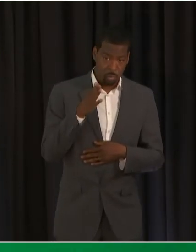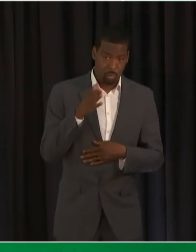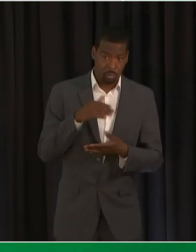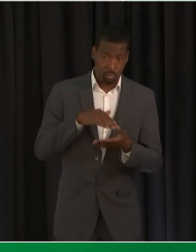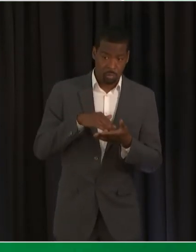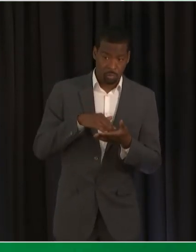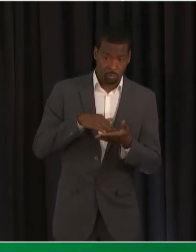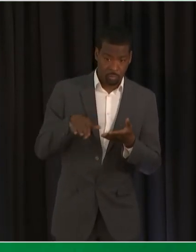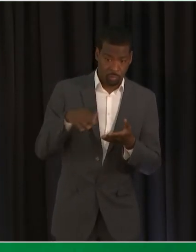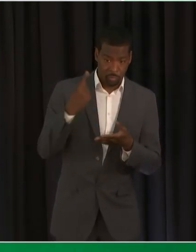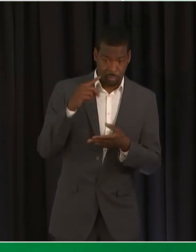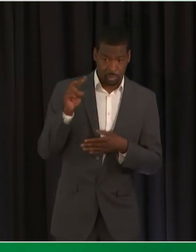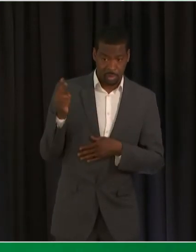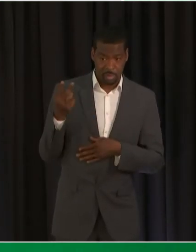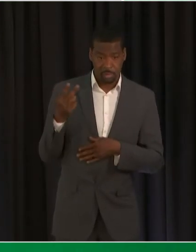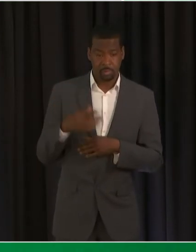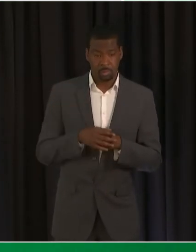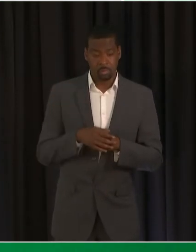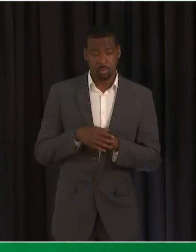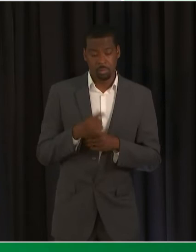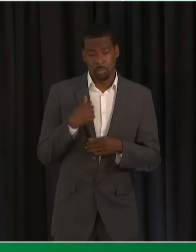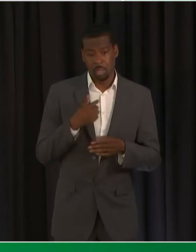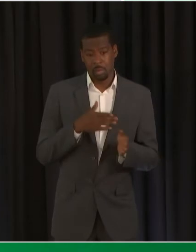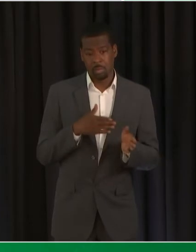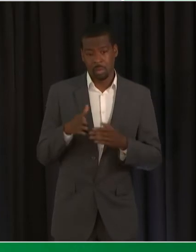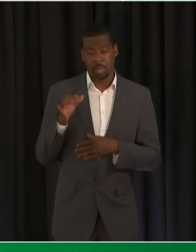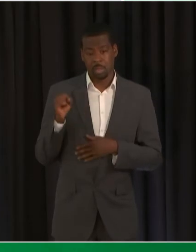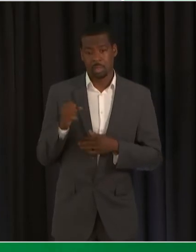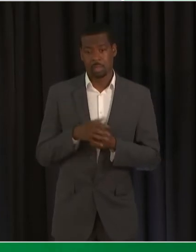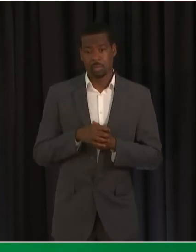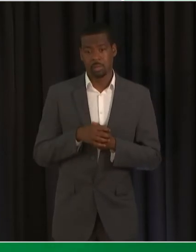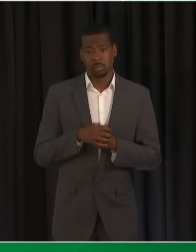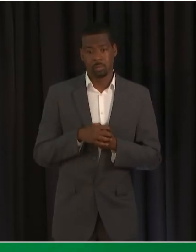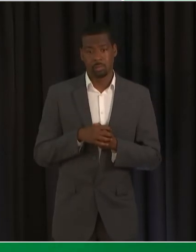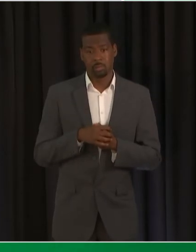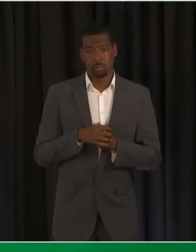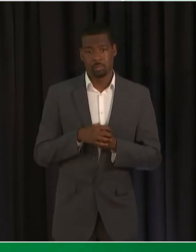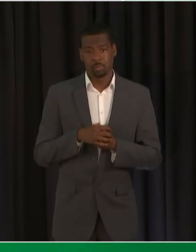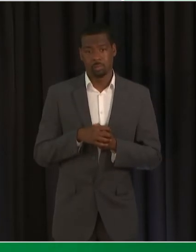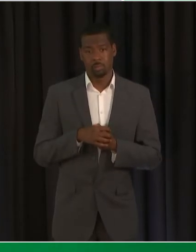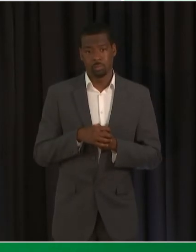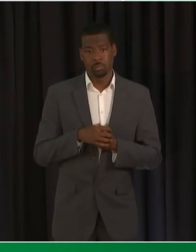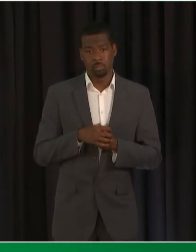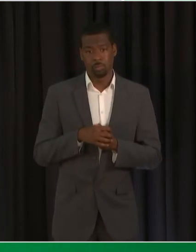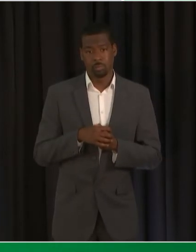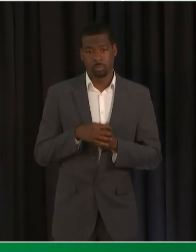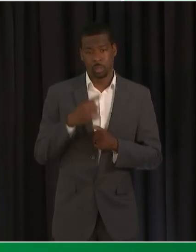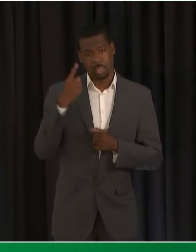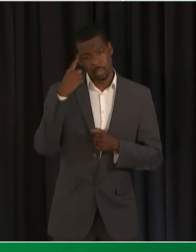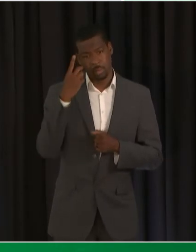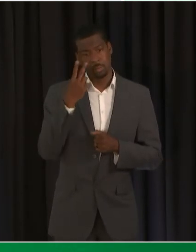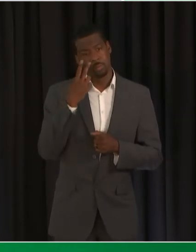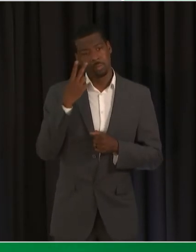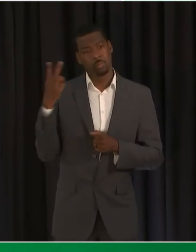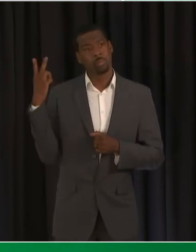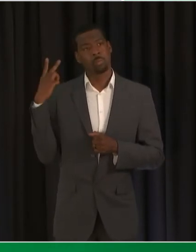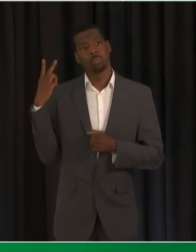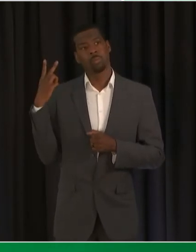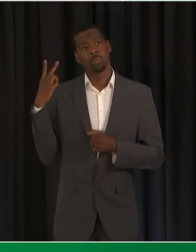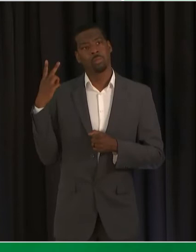to apply for forgiveness for the other one? I do. I think that looking